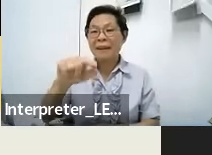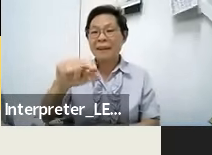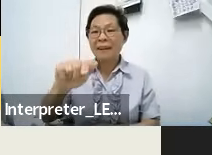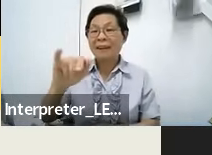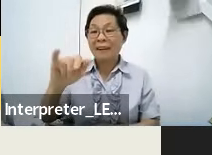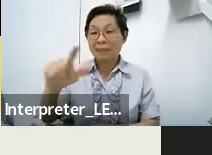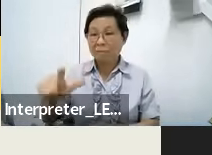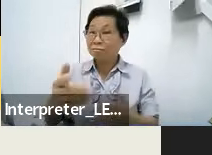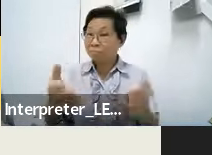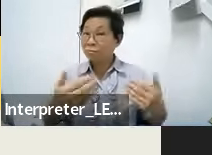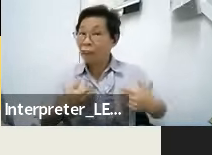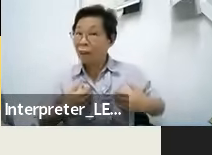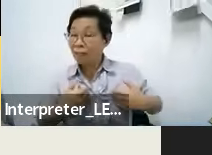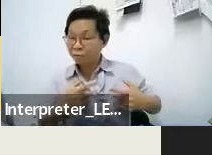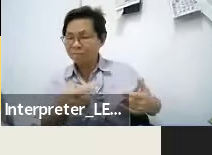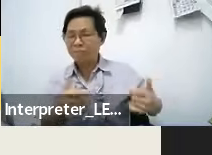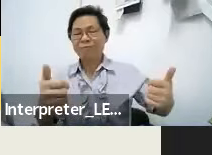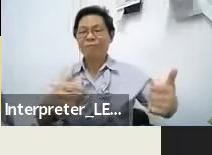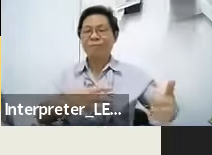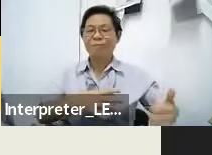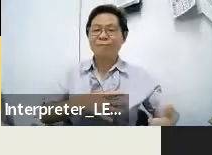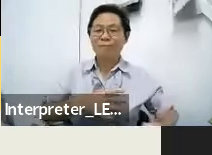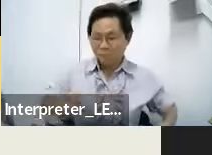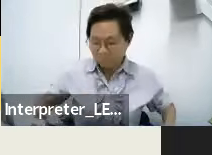Miss Abigail.